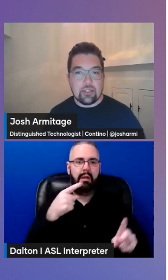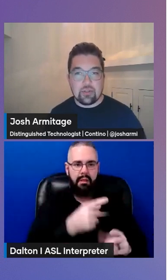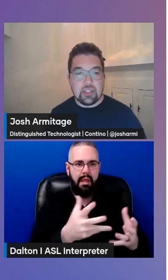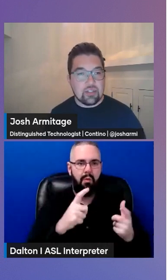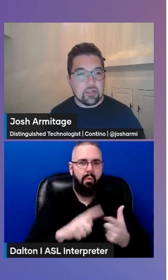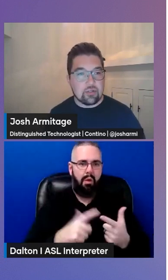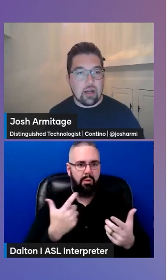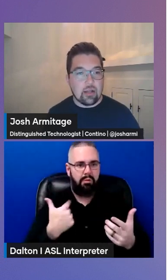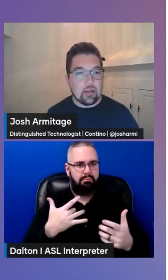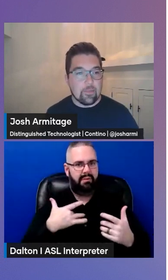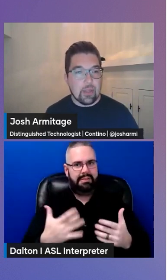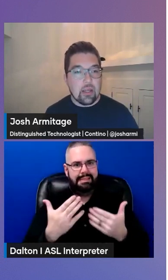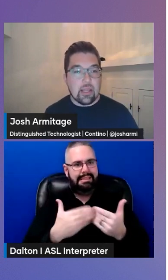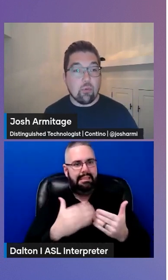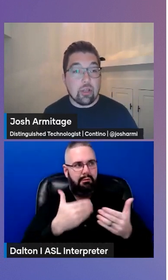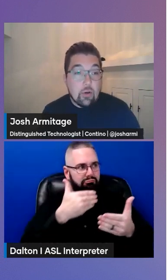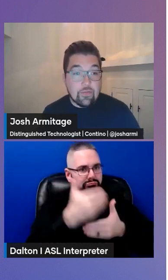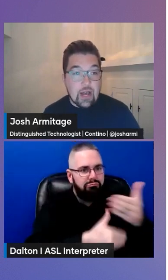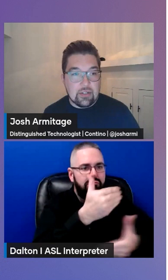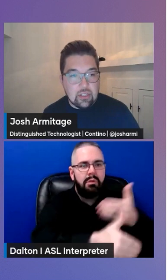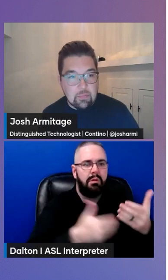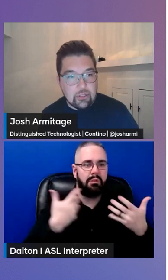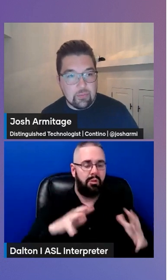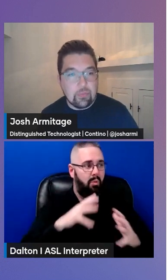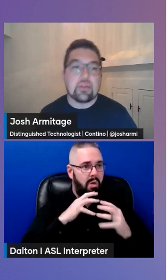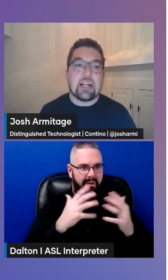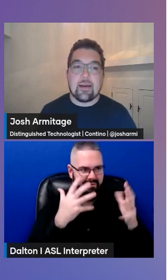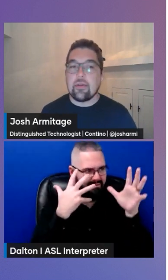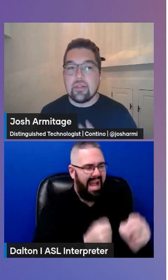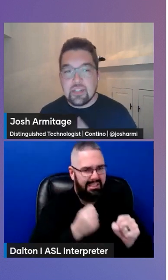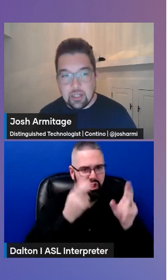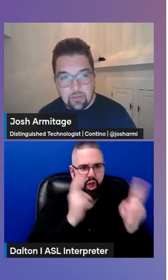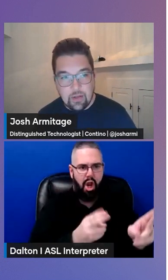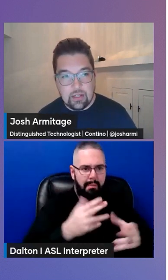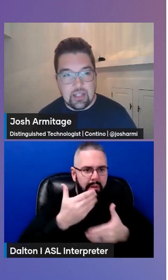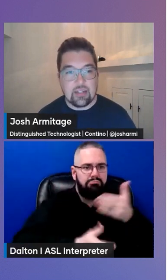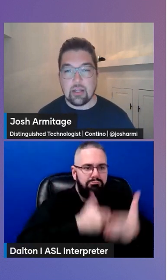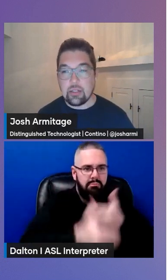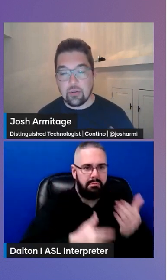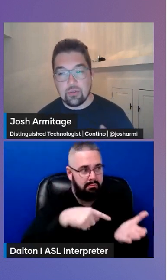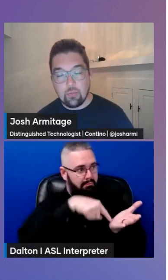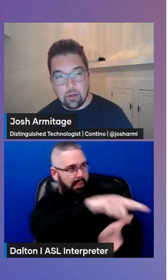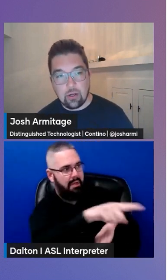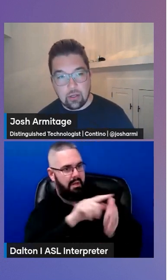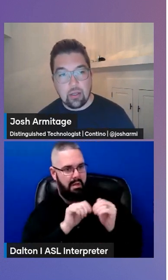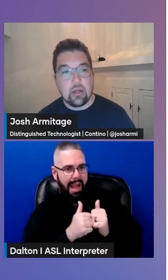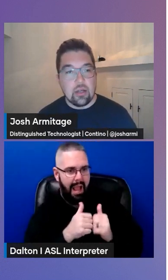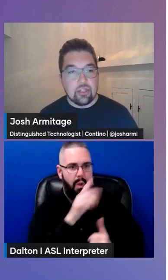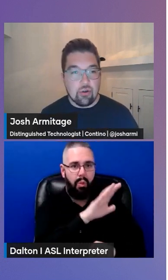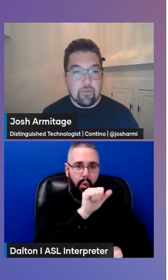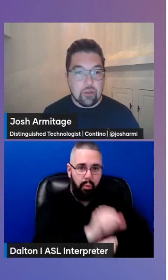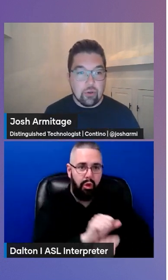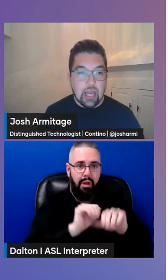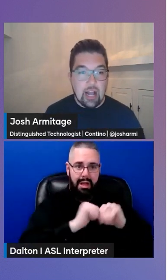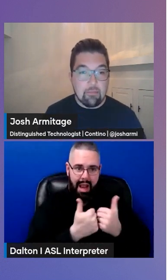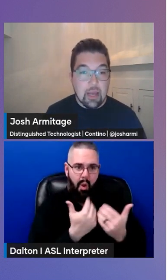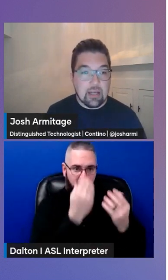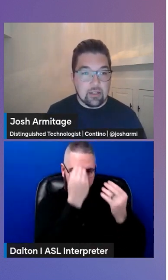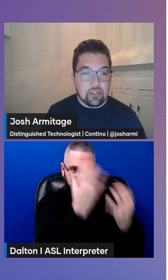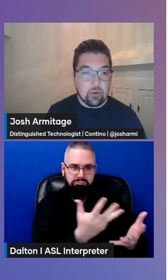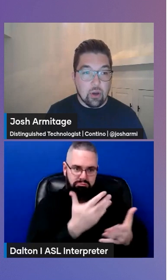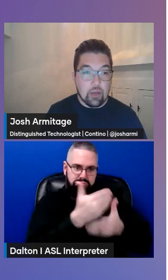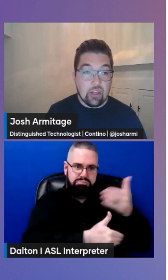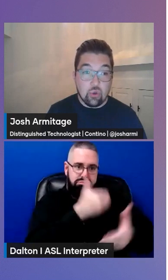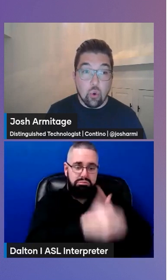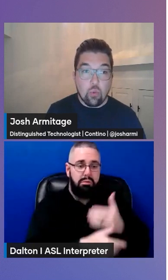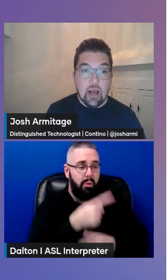of least resistance, right? They want to go as fast as possible. That's how they're incentivized. That is how they're told to work. So if you can make it